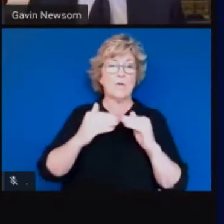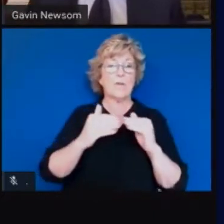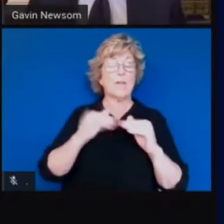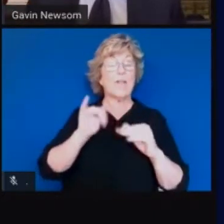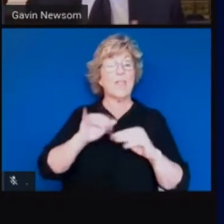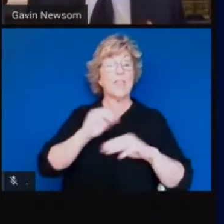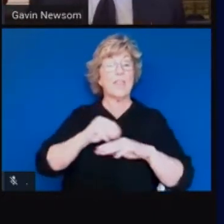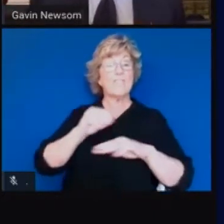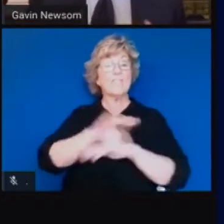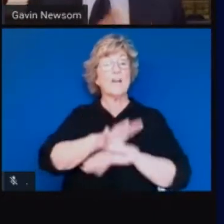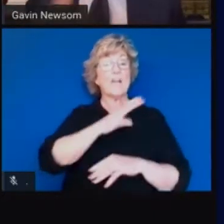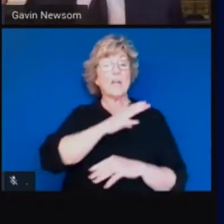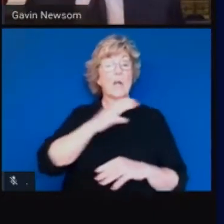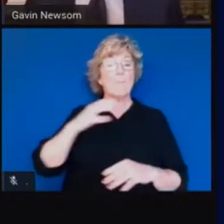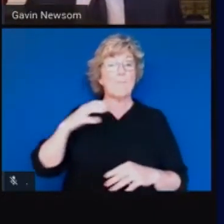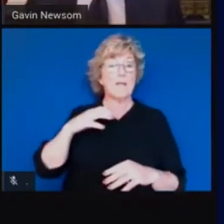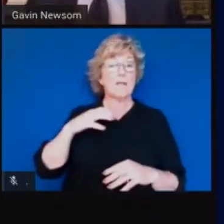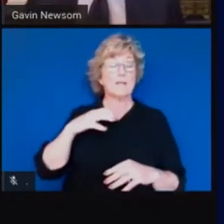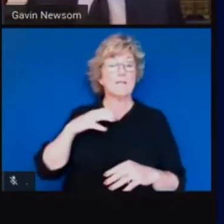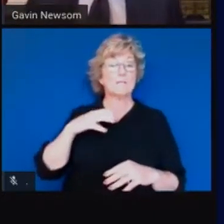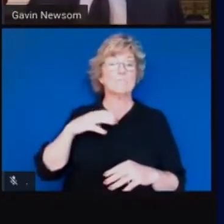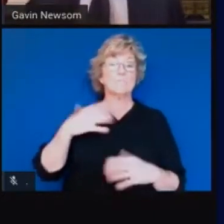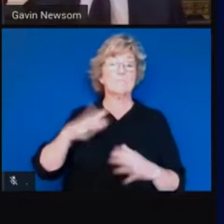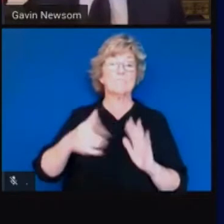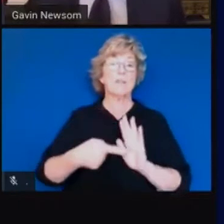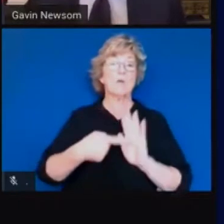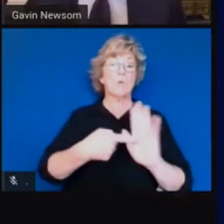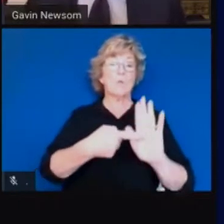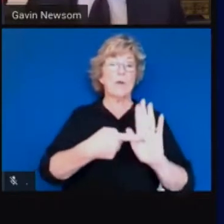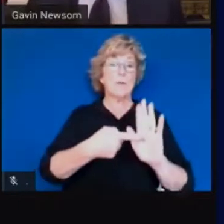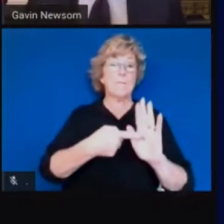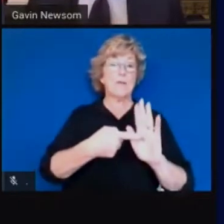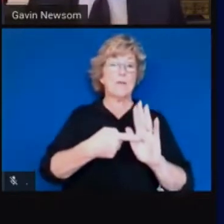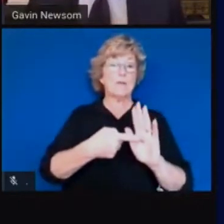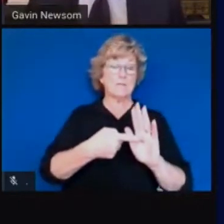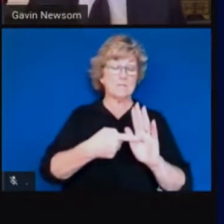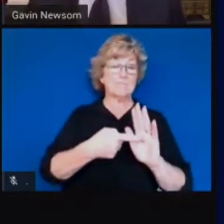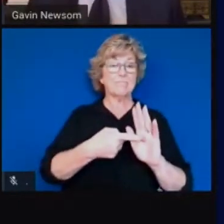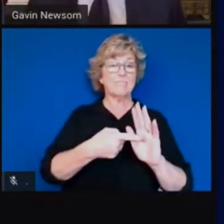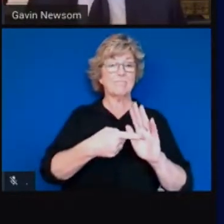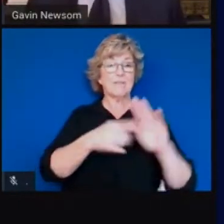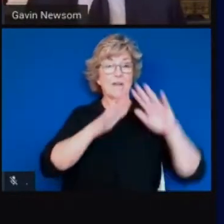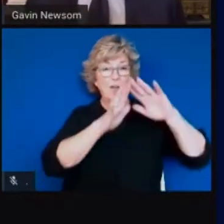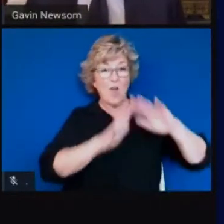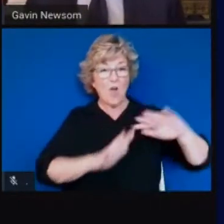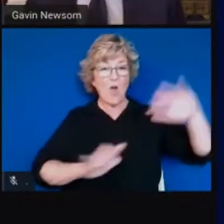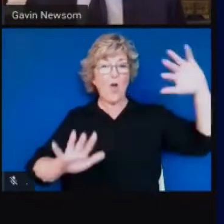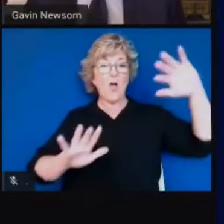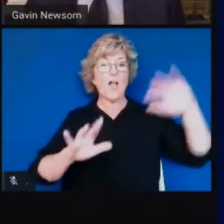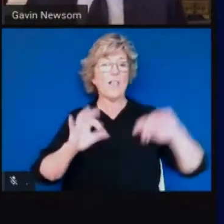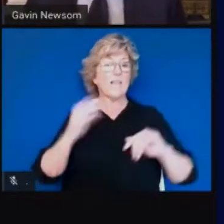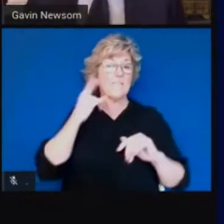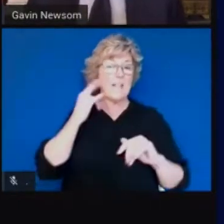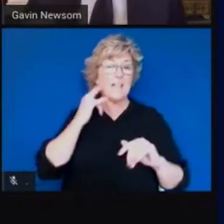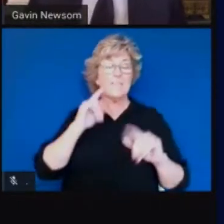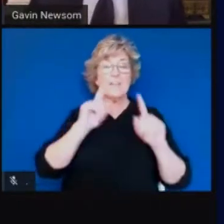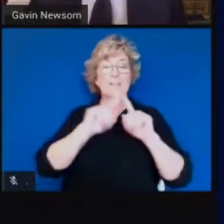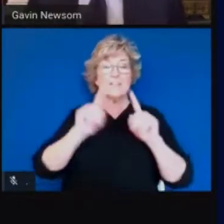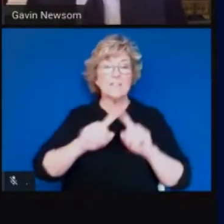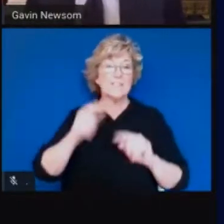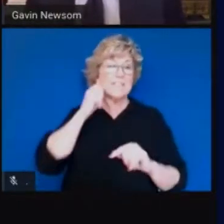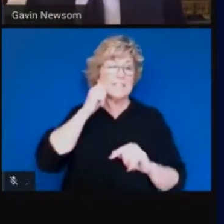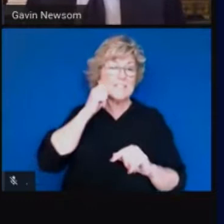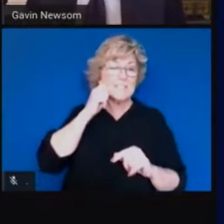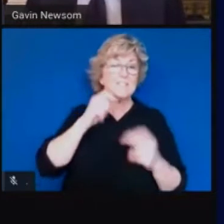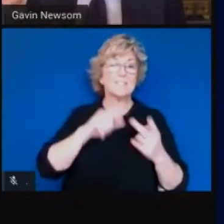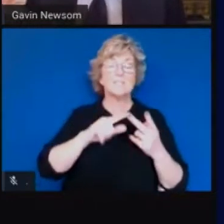advisory committee truly, we believe, represents the diversity of the state of California, not just racial and ethnic, but also